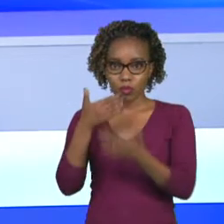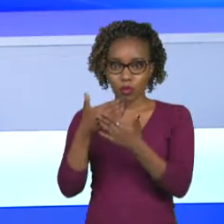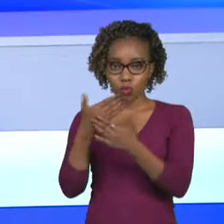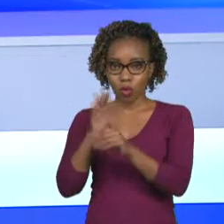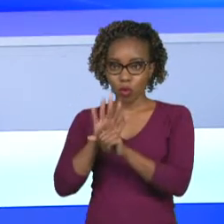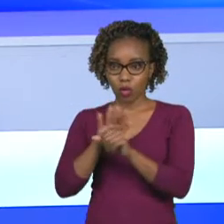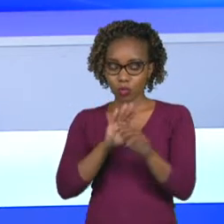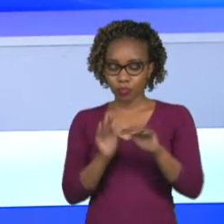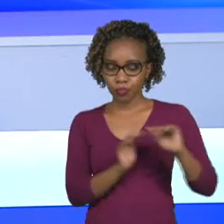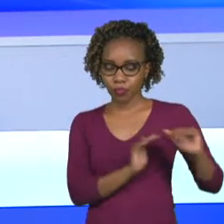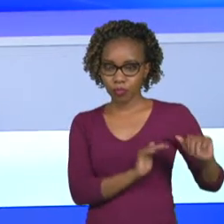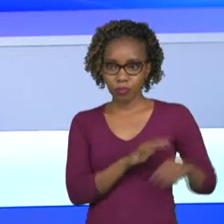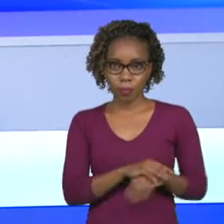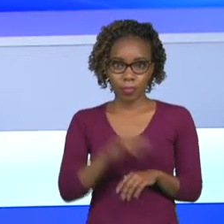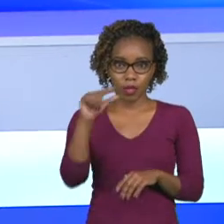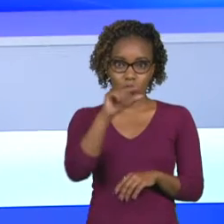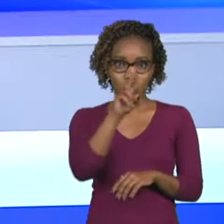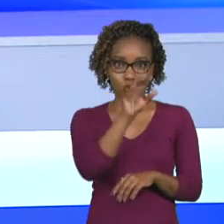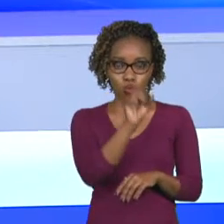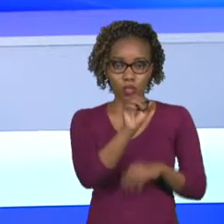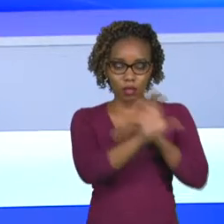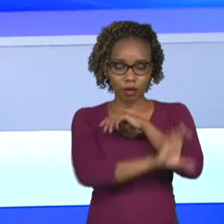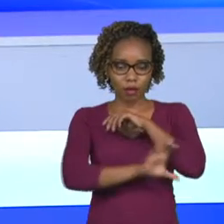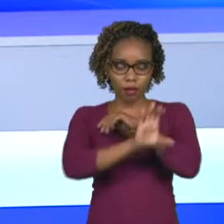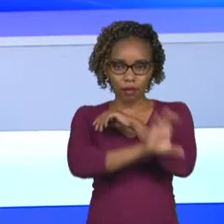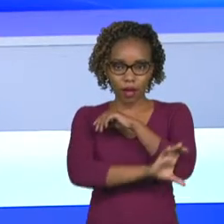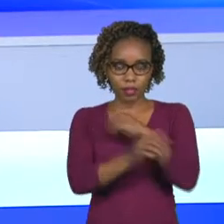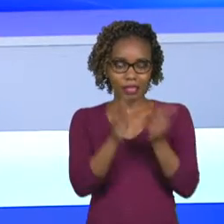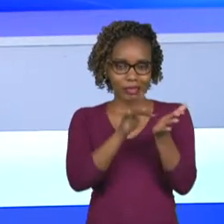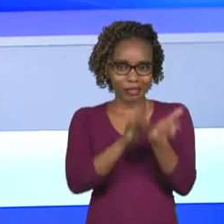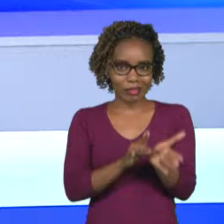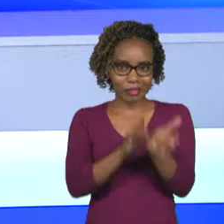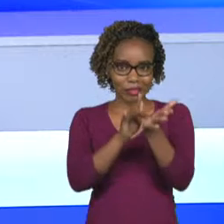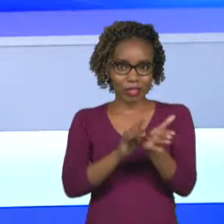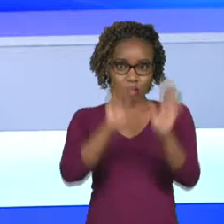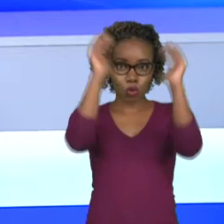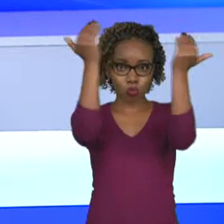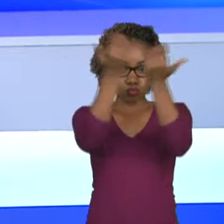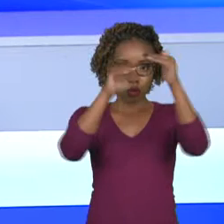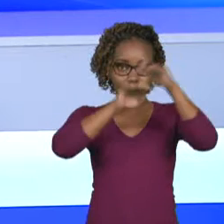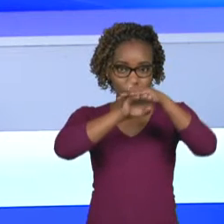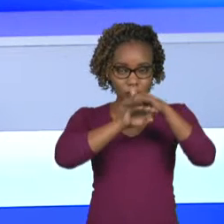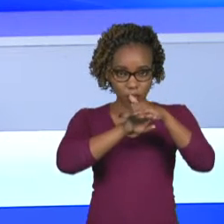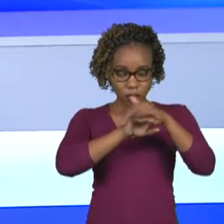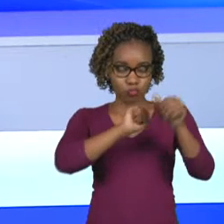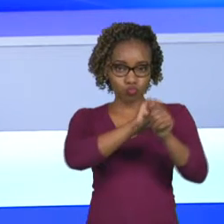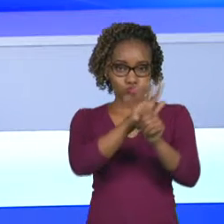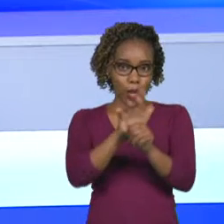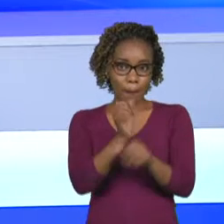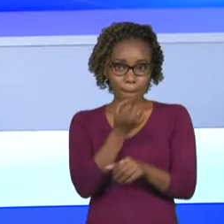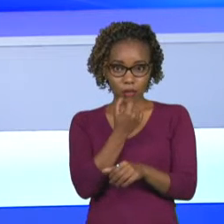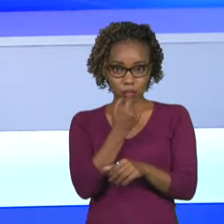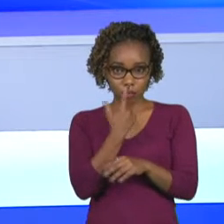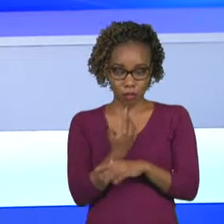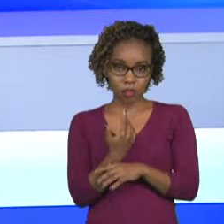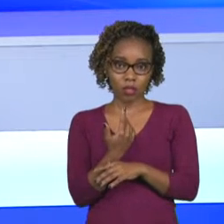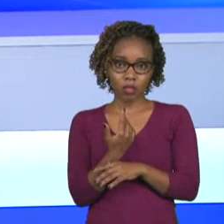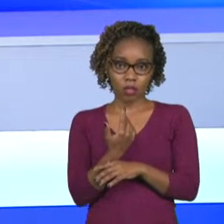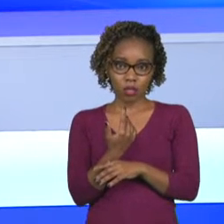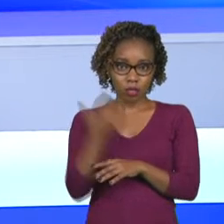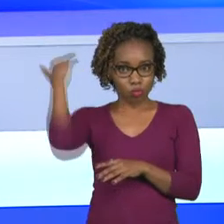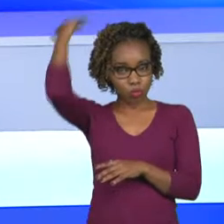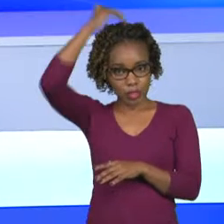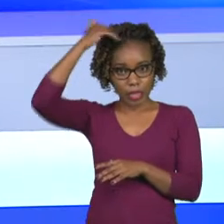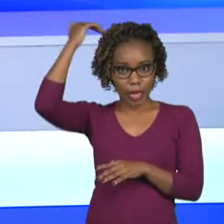Majibu Kitsao. G20 nations have emphasized on the need for global access to coronavirus vaccines at a Saudi-hosted